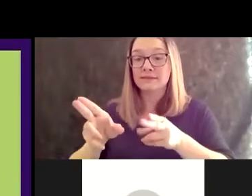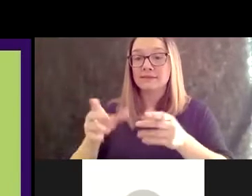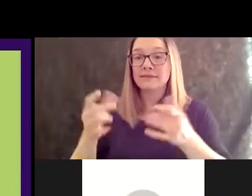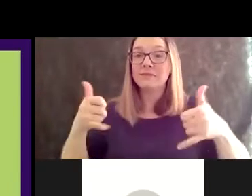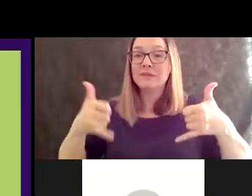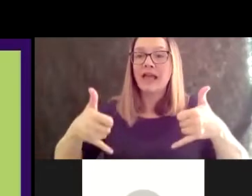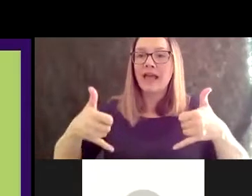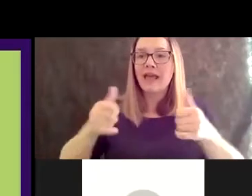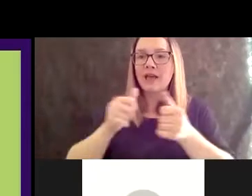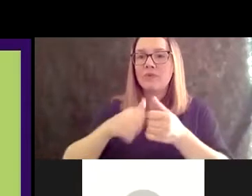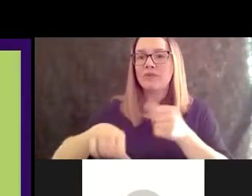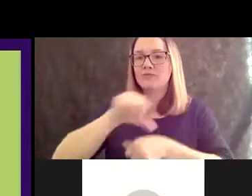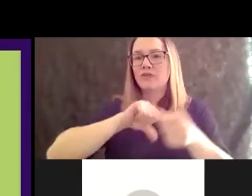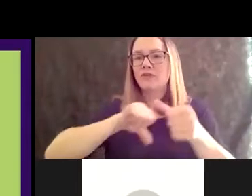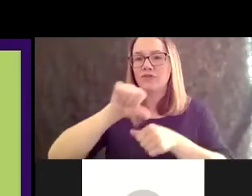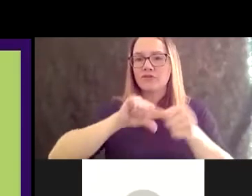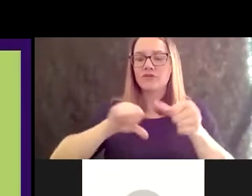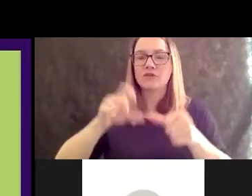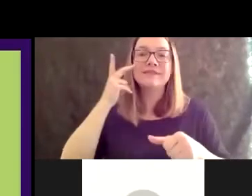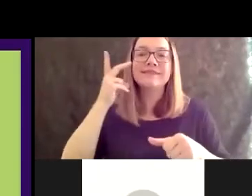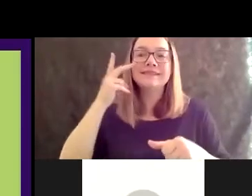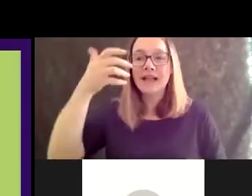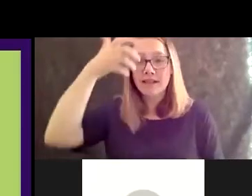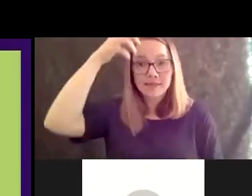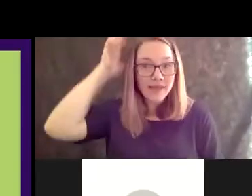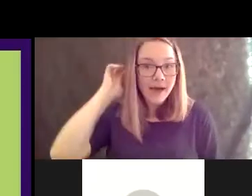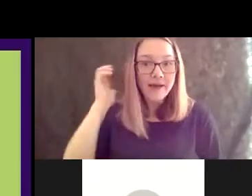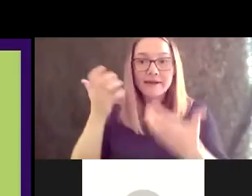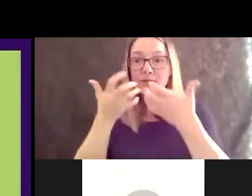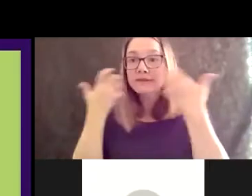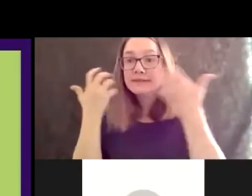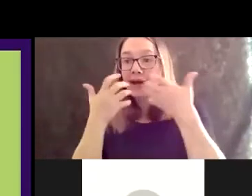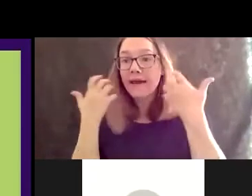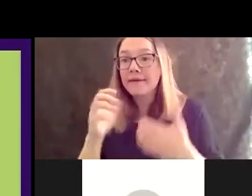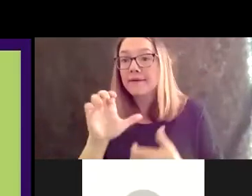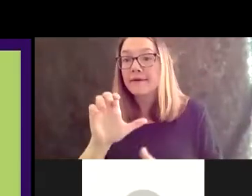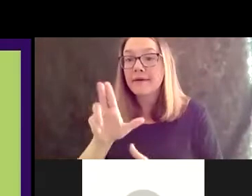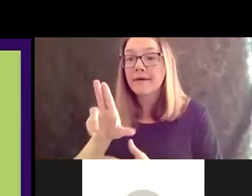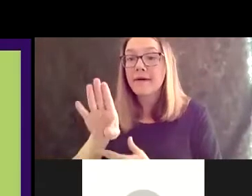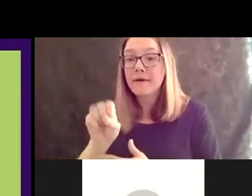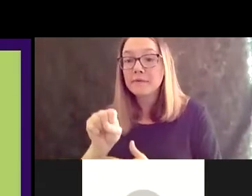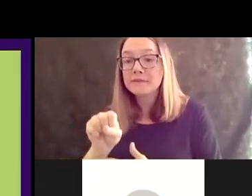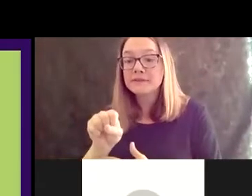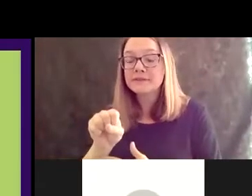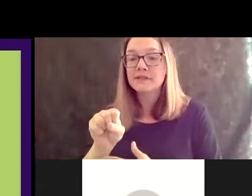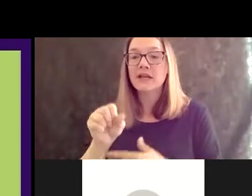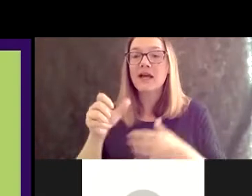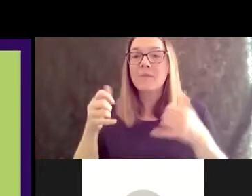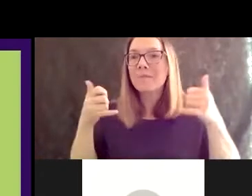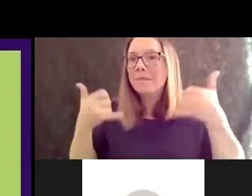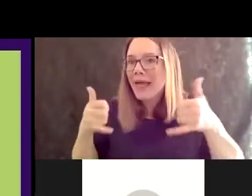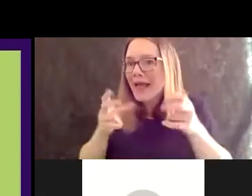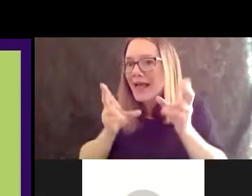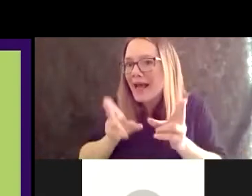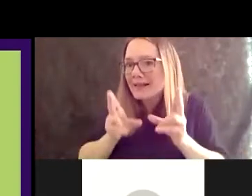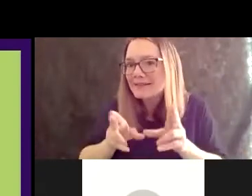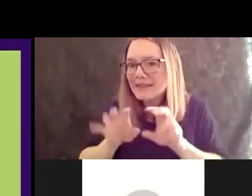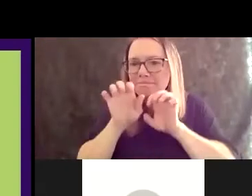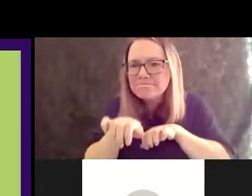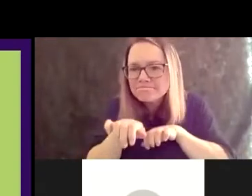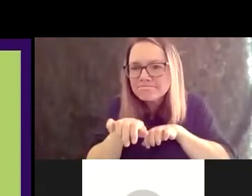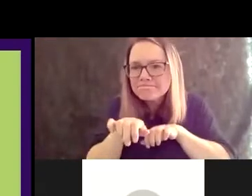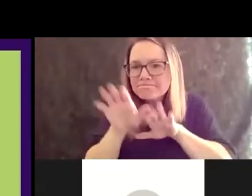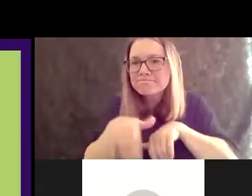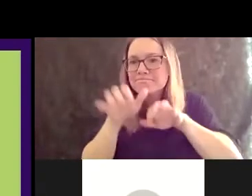see lion cubs or baby tiger cubs, they're usually play hunting, and